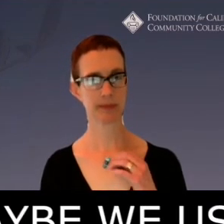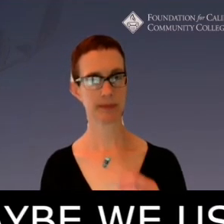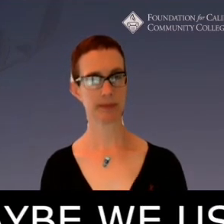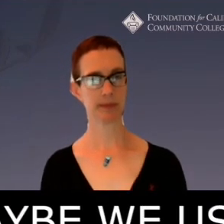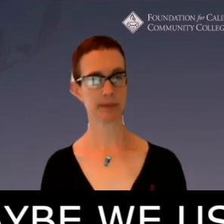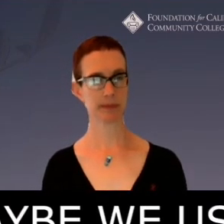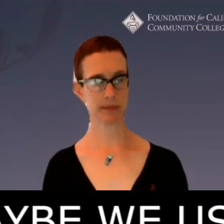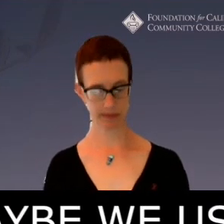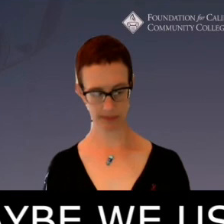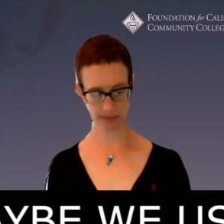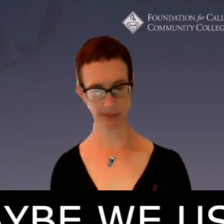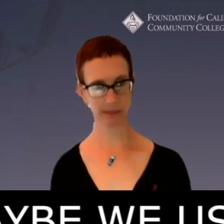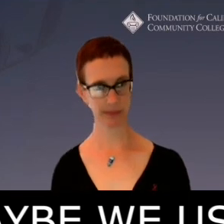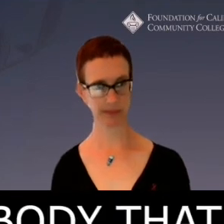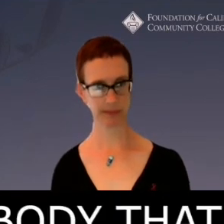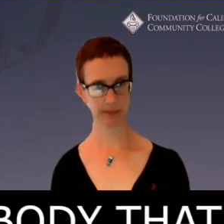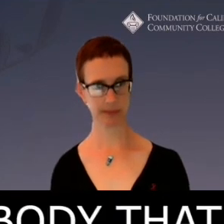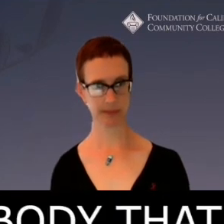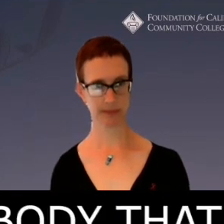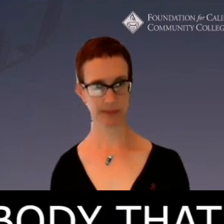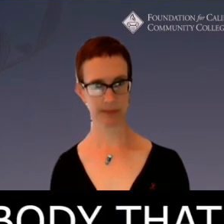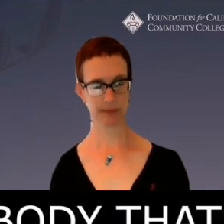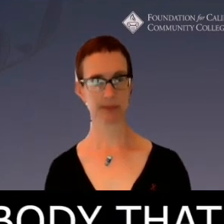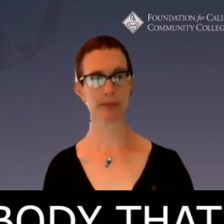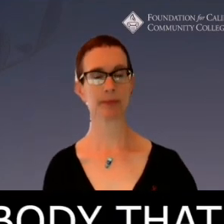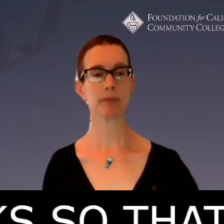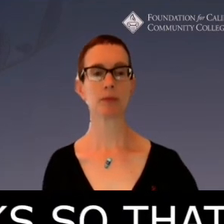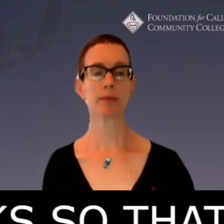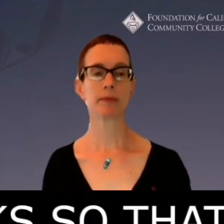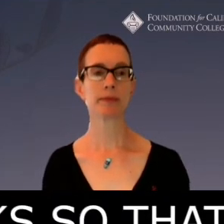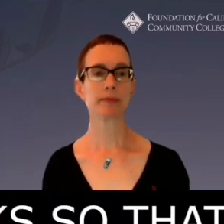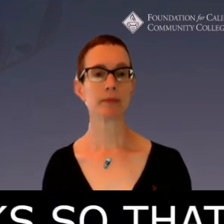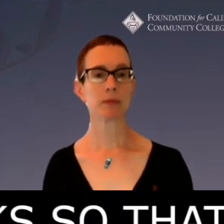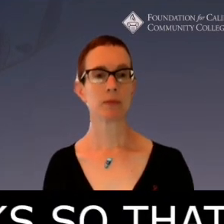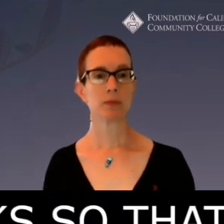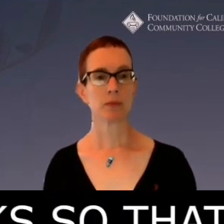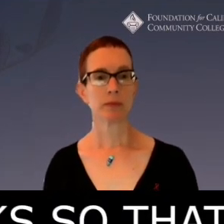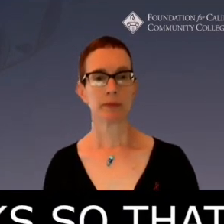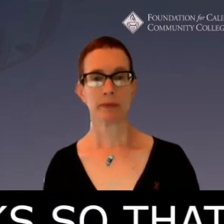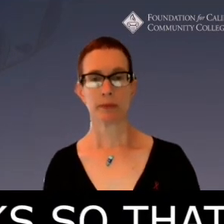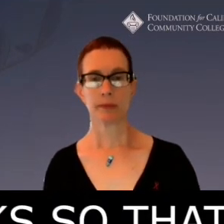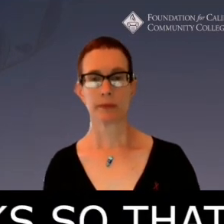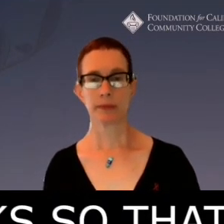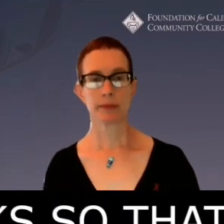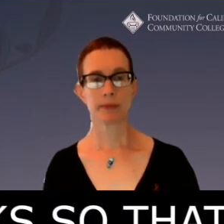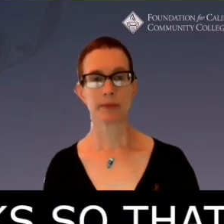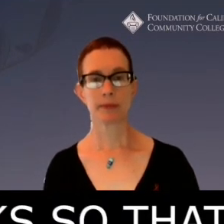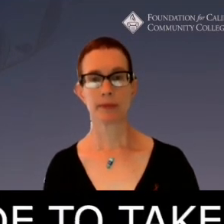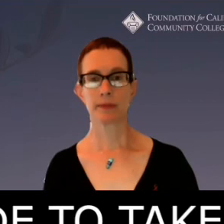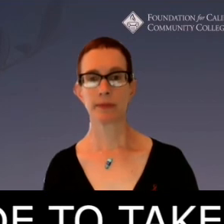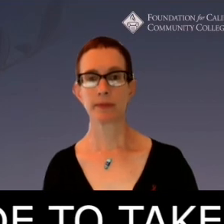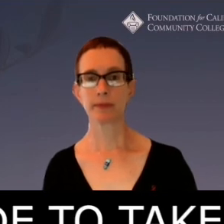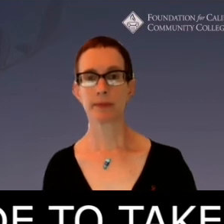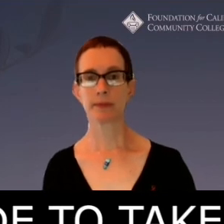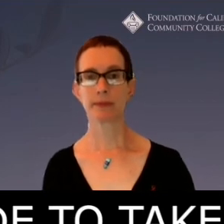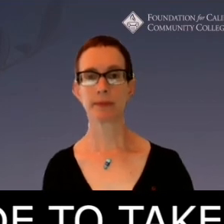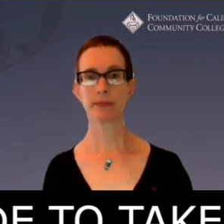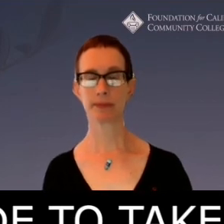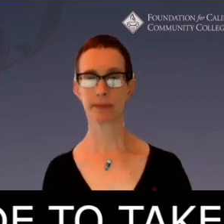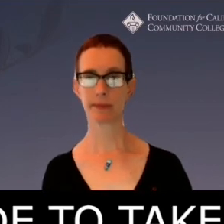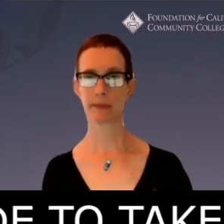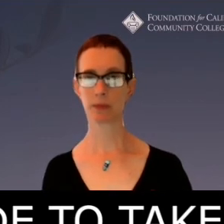tasks. So that might be a good slide to take a look at as well. So we did kind of anticipate that this might have some